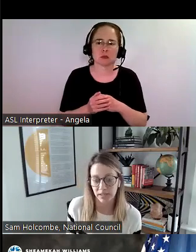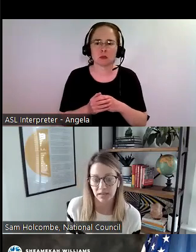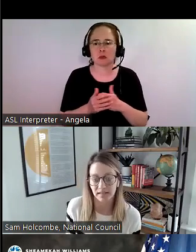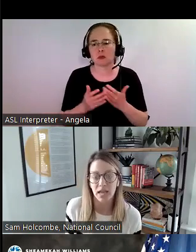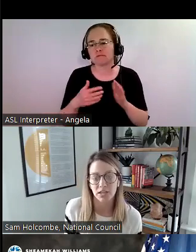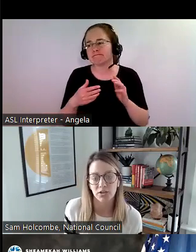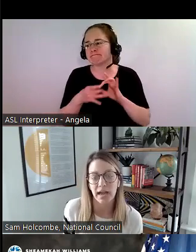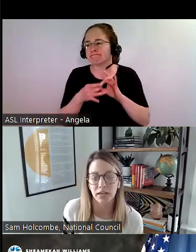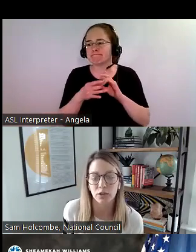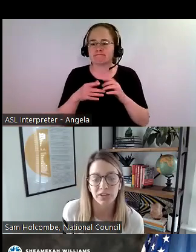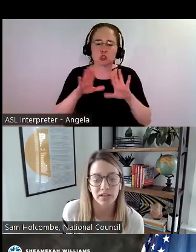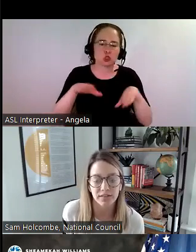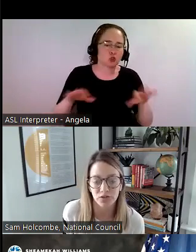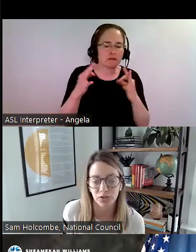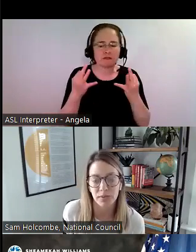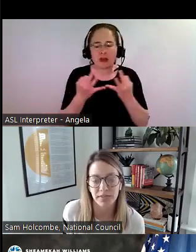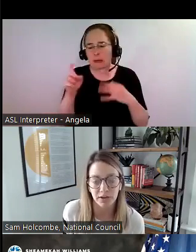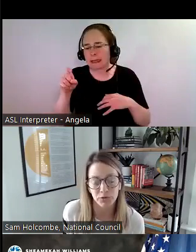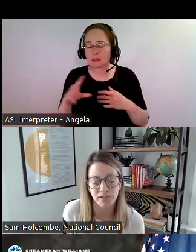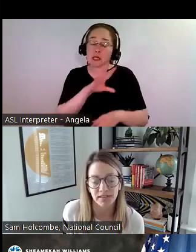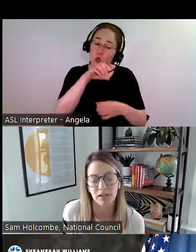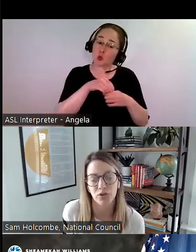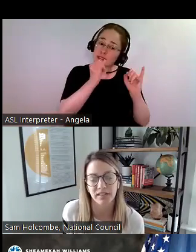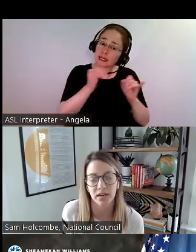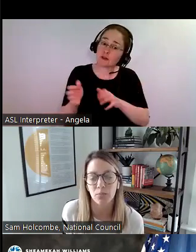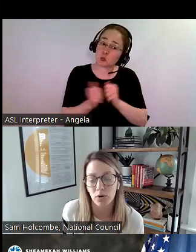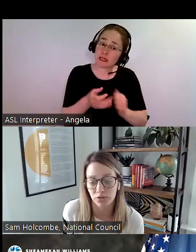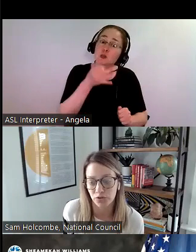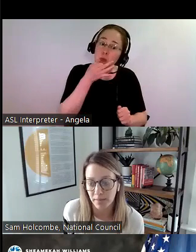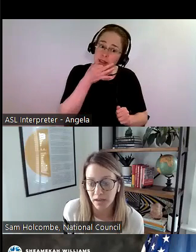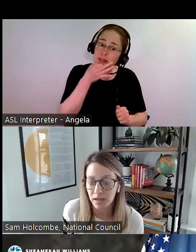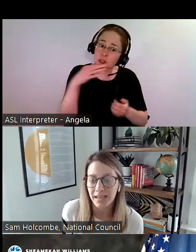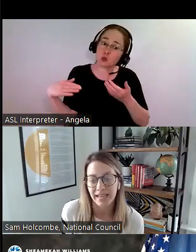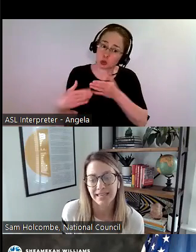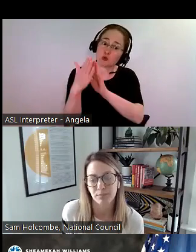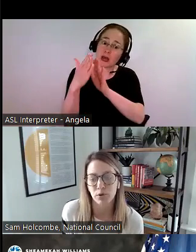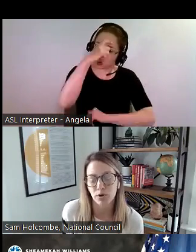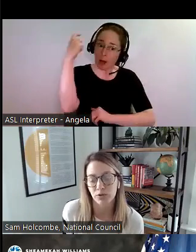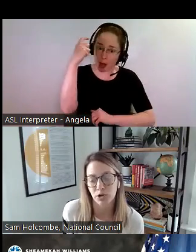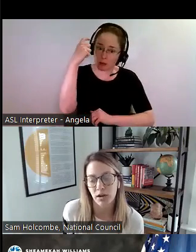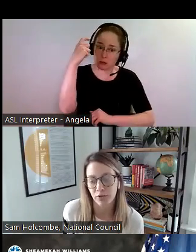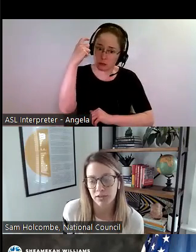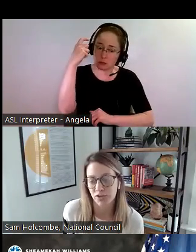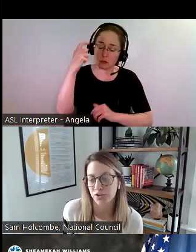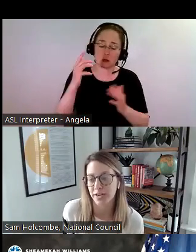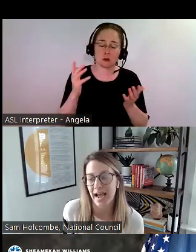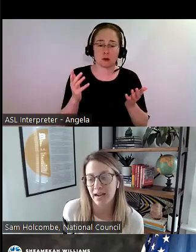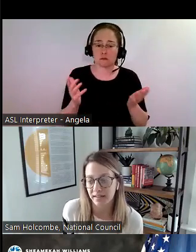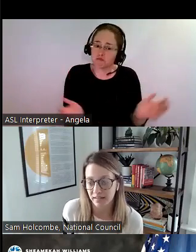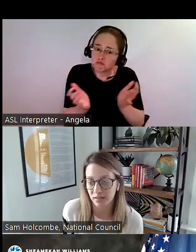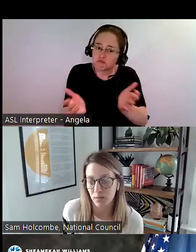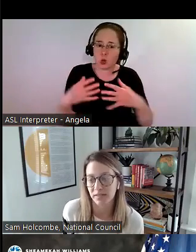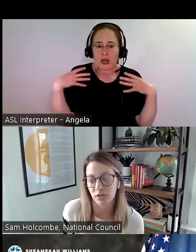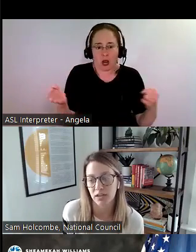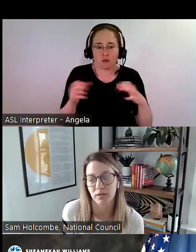children and families, that includes individuals with expertise in addressing trauma and promoting the recovery of children